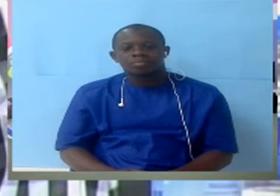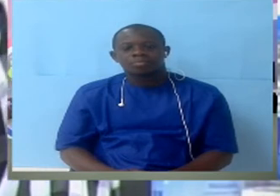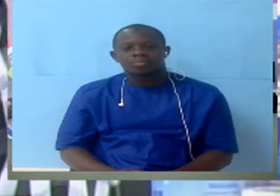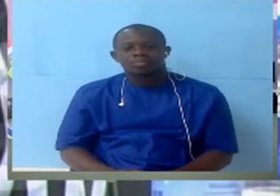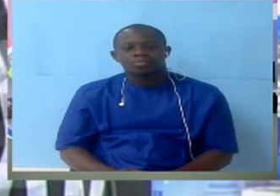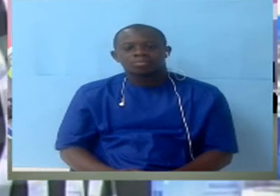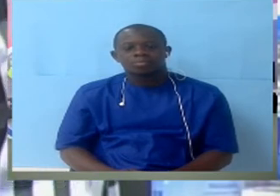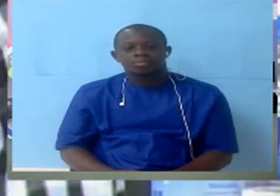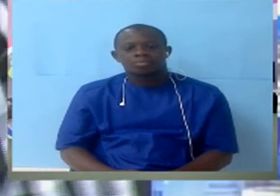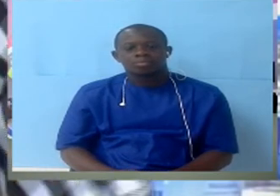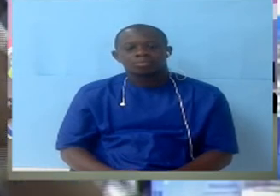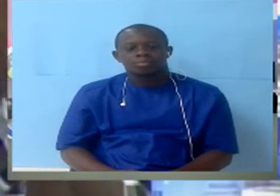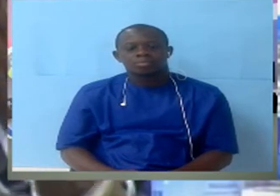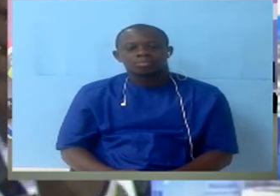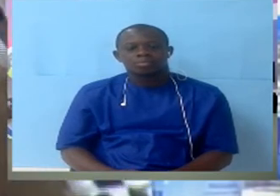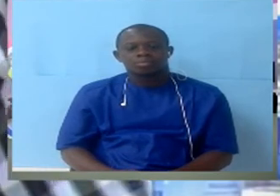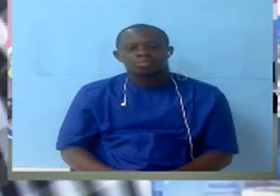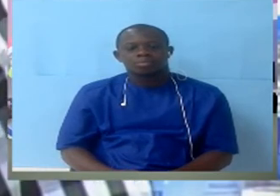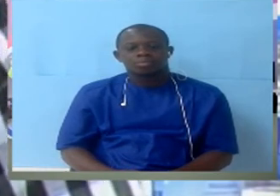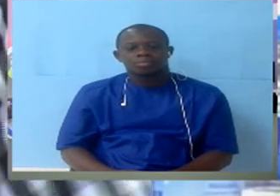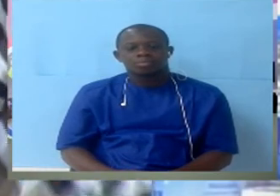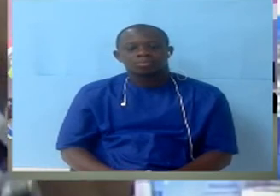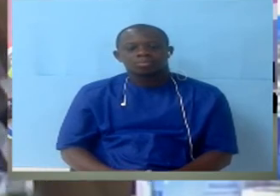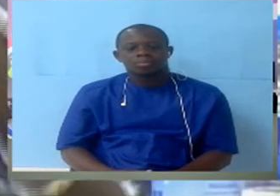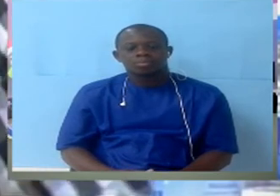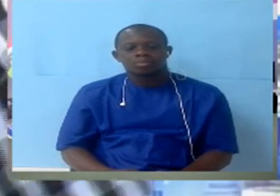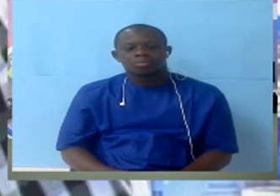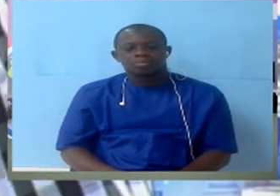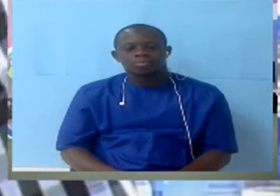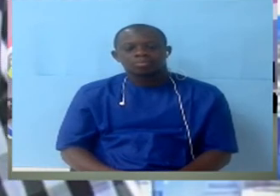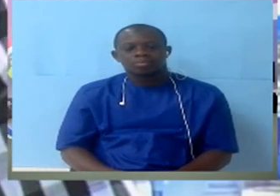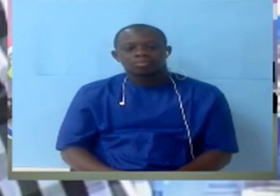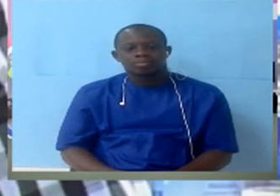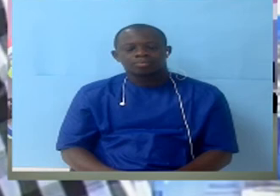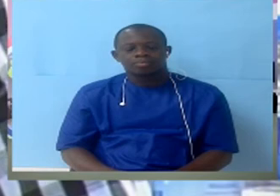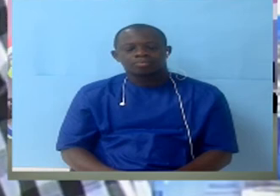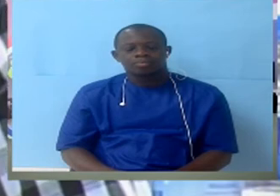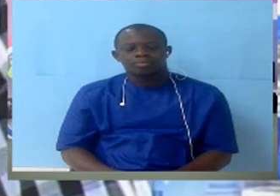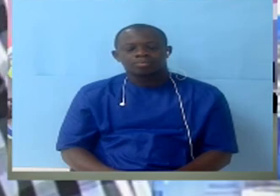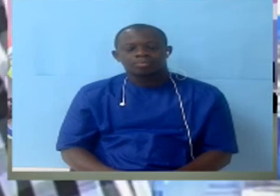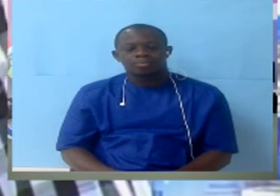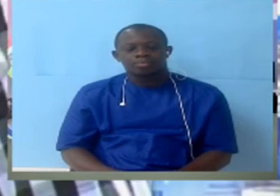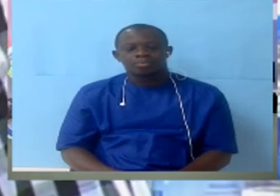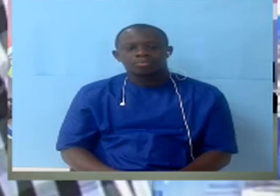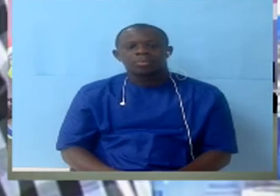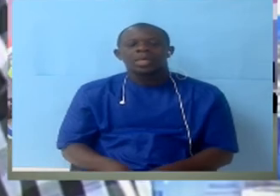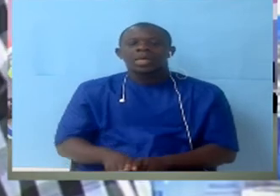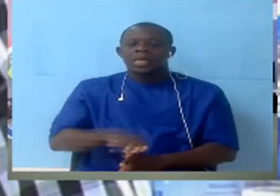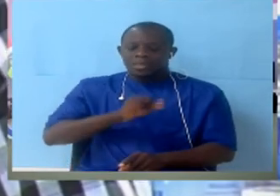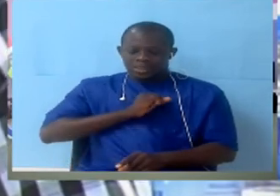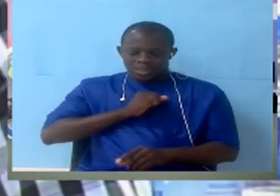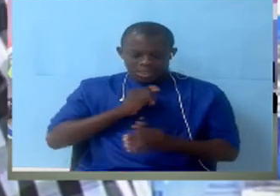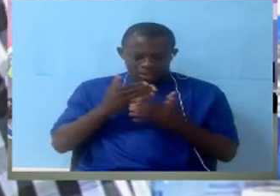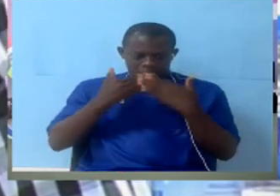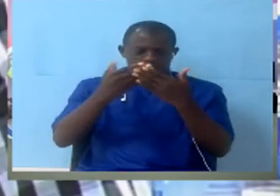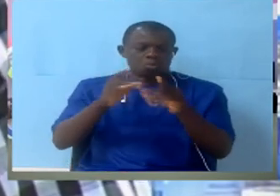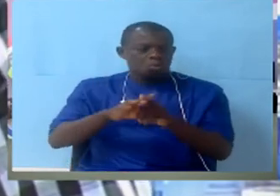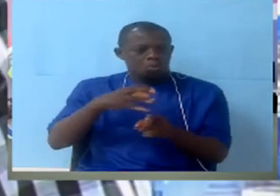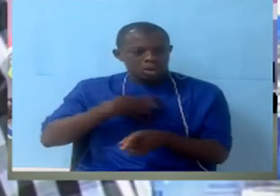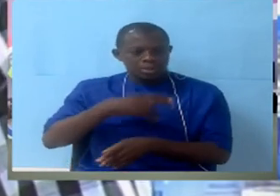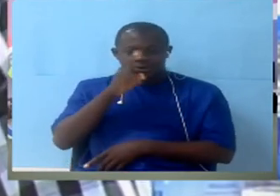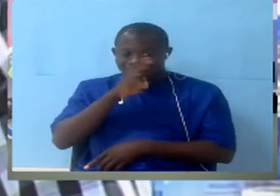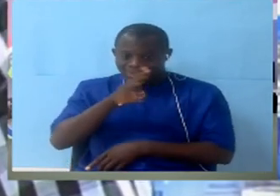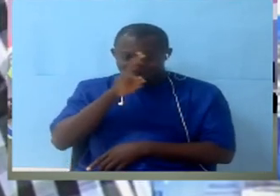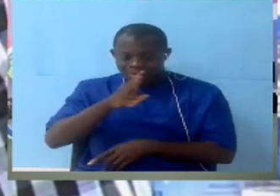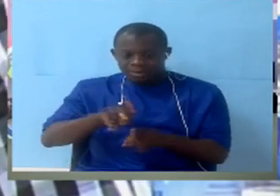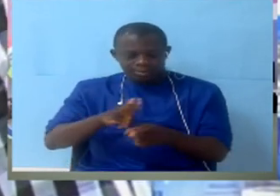know it from brikama elam ibama mestere na brikama nafa sa manang yol tole he said he wants to bring this ship to where my